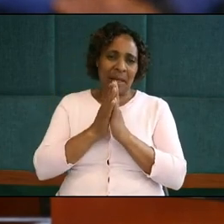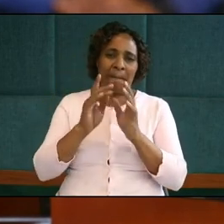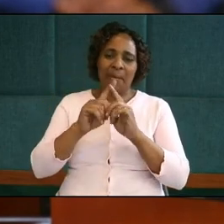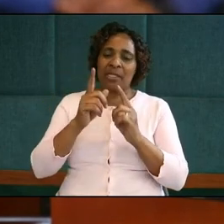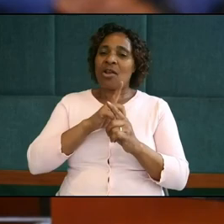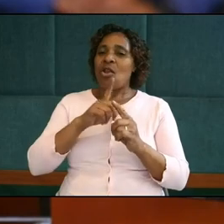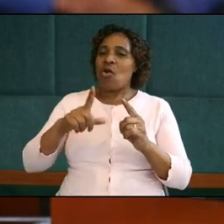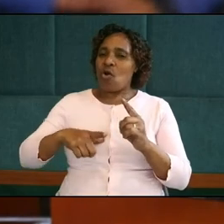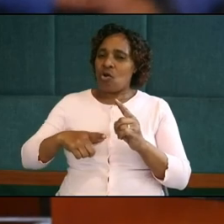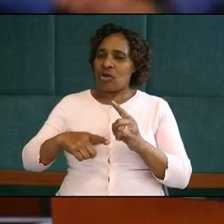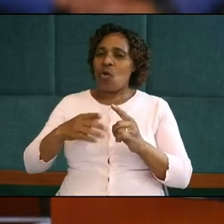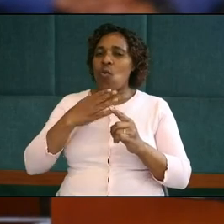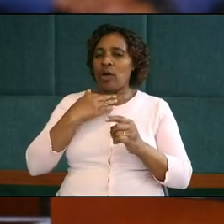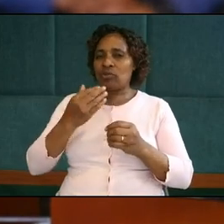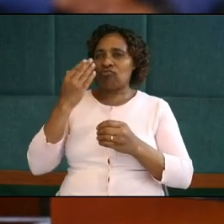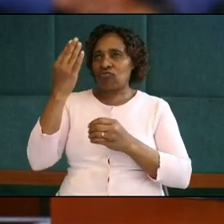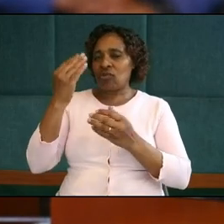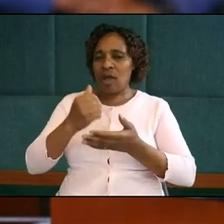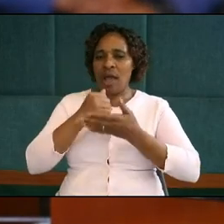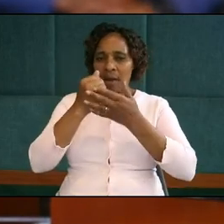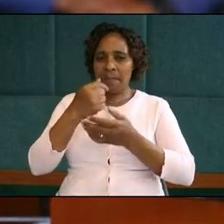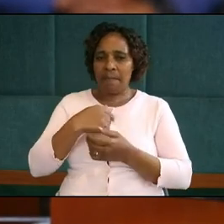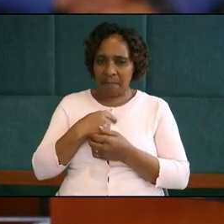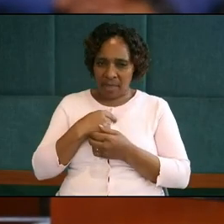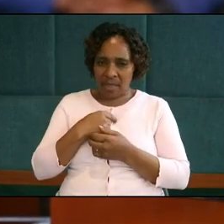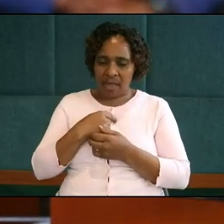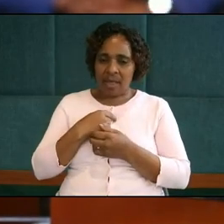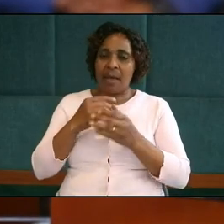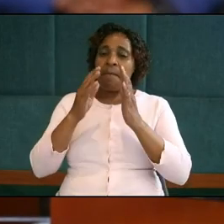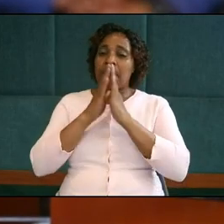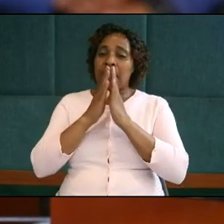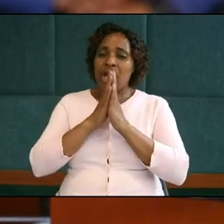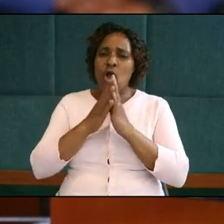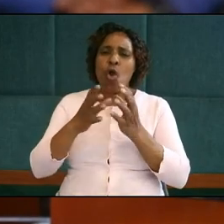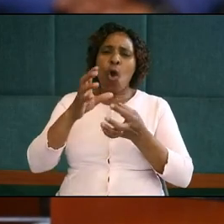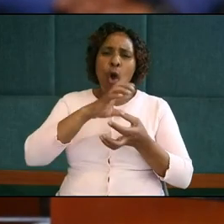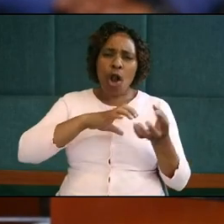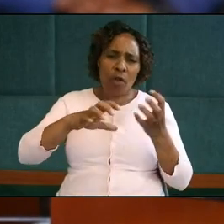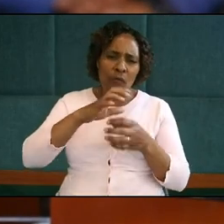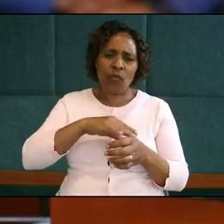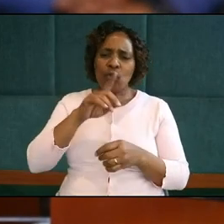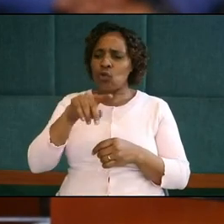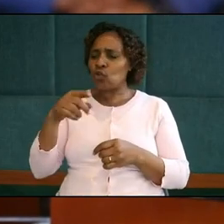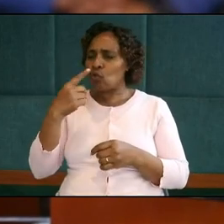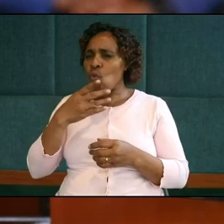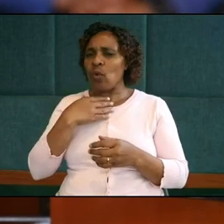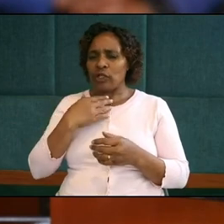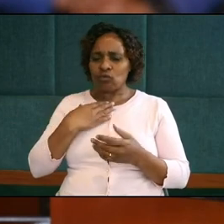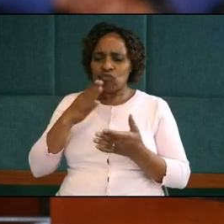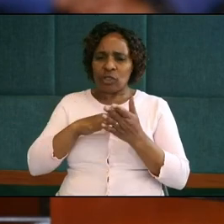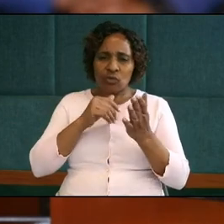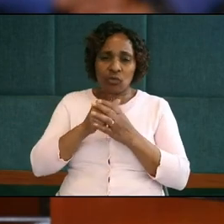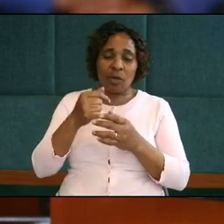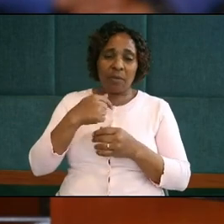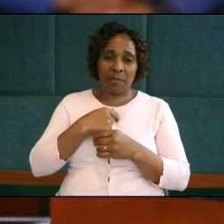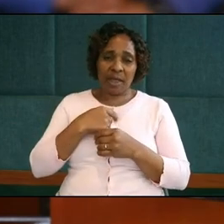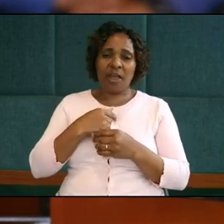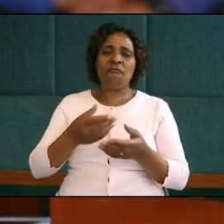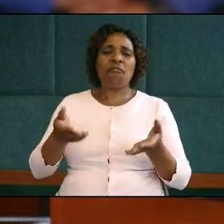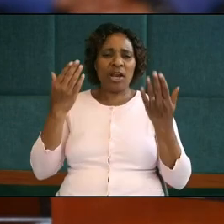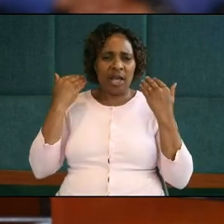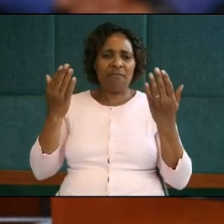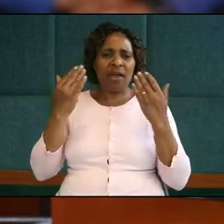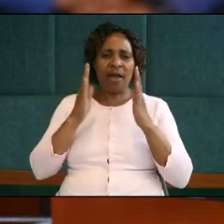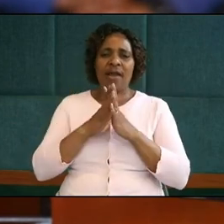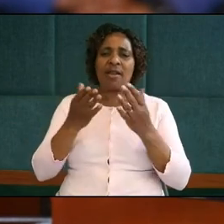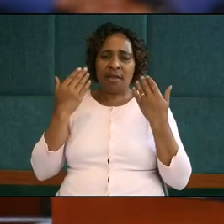"Lord, I want you to help me," she prayed. "I pray that you confuse those who want to destroy me. Fight for me forever and ever.